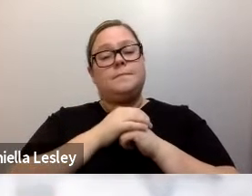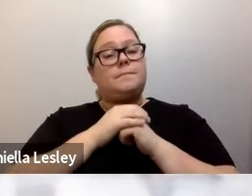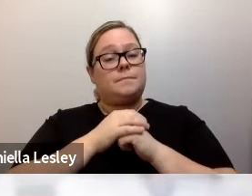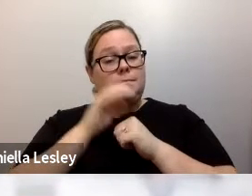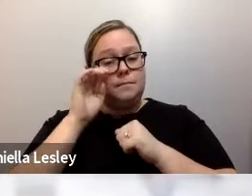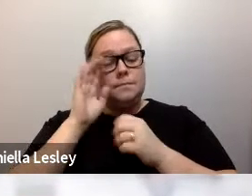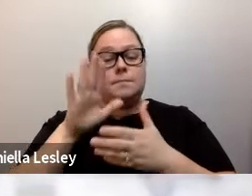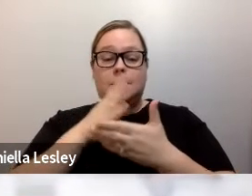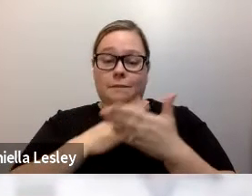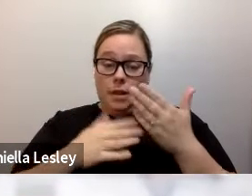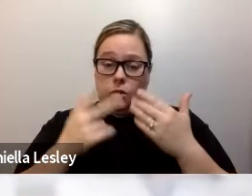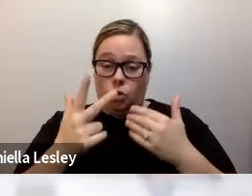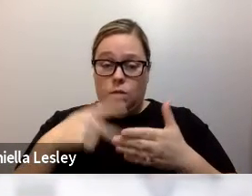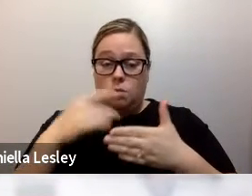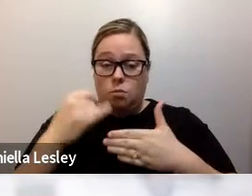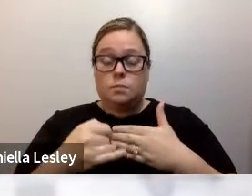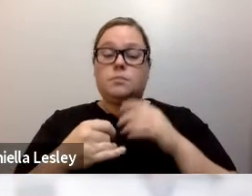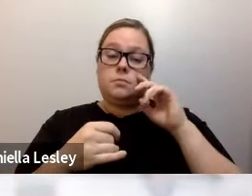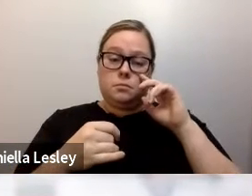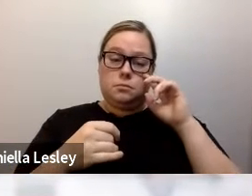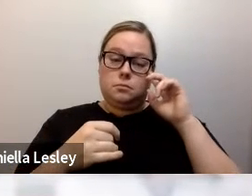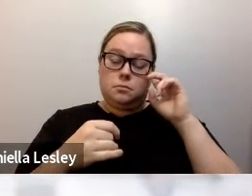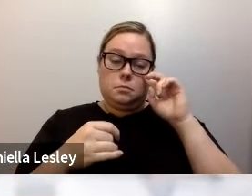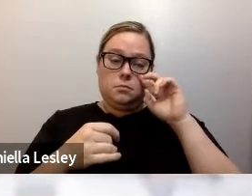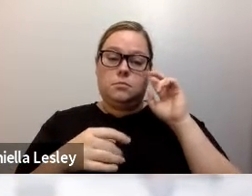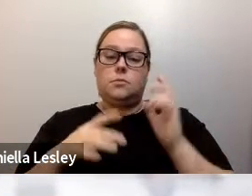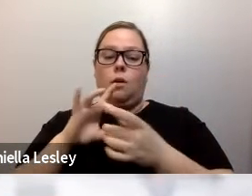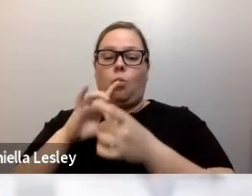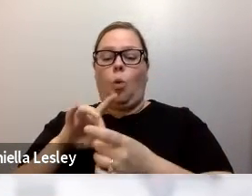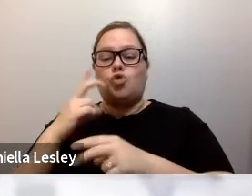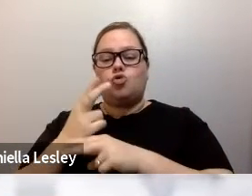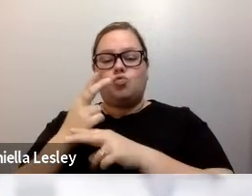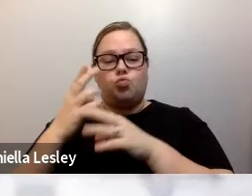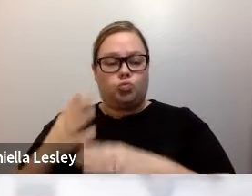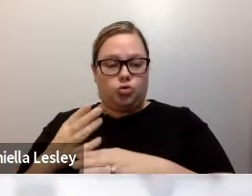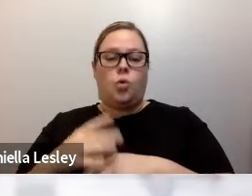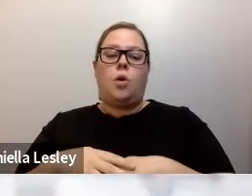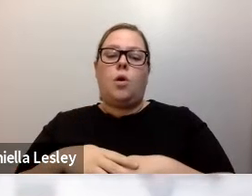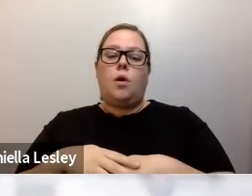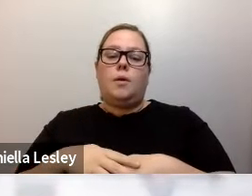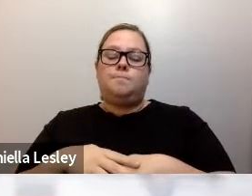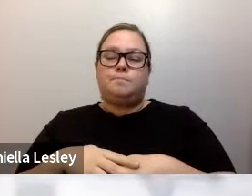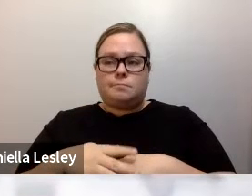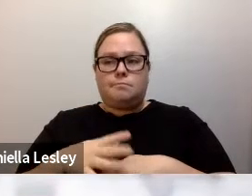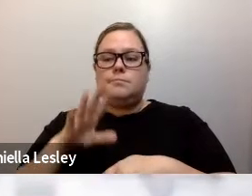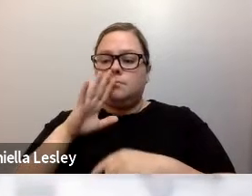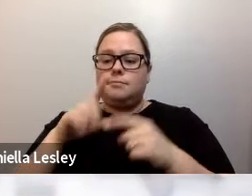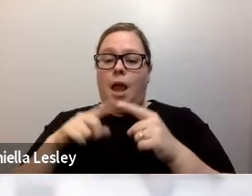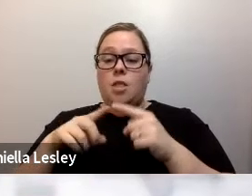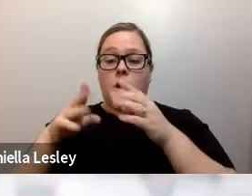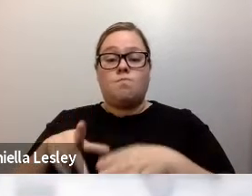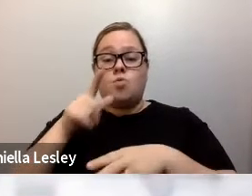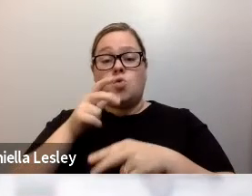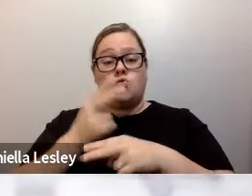So phase 3 of the project is speaking to users. So we're speaking to individuals who use gyms who